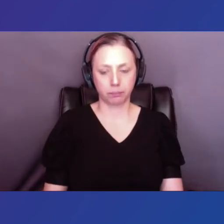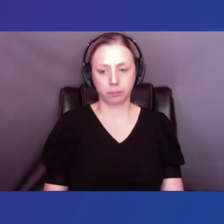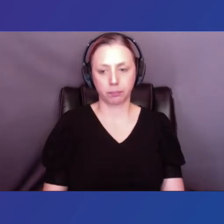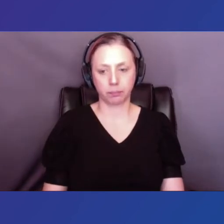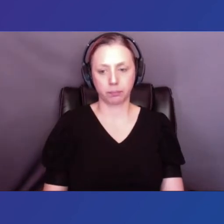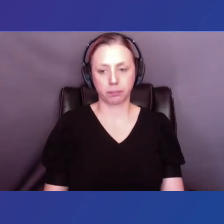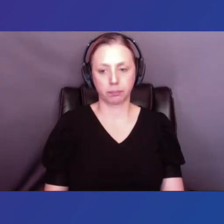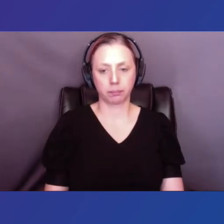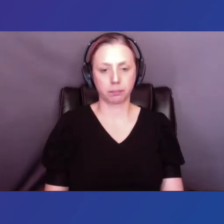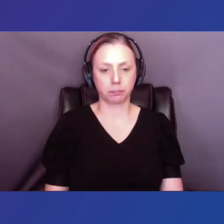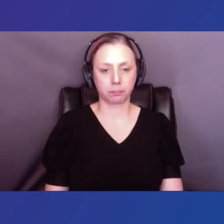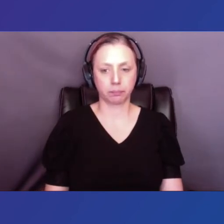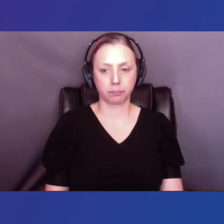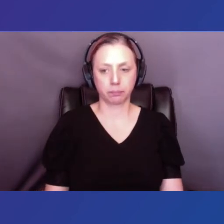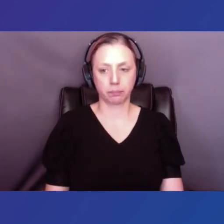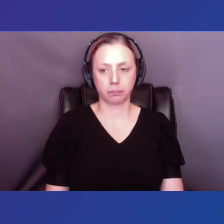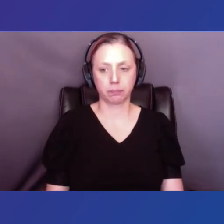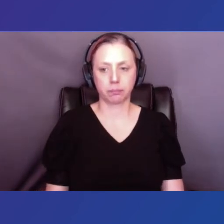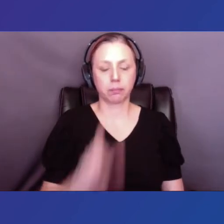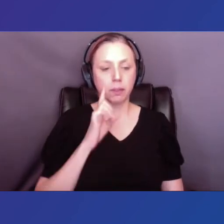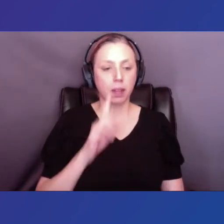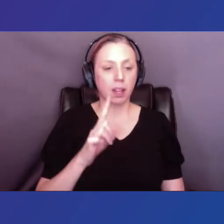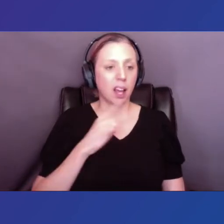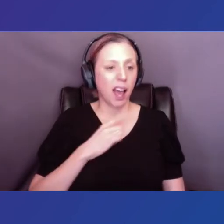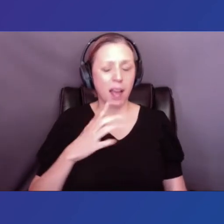the artists who have come before me,